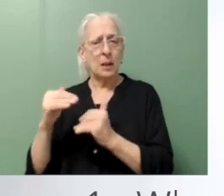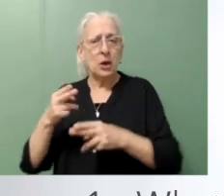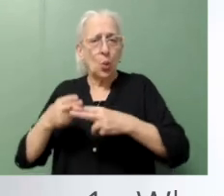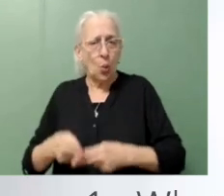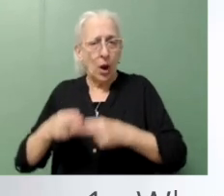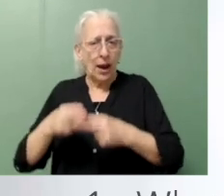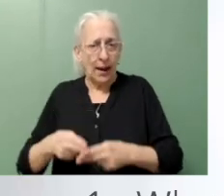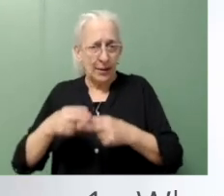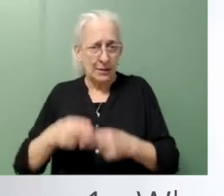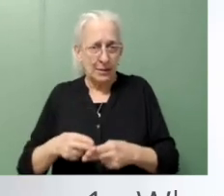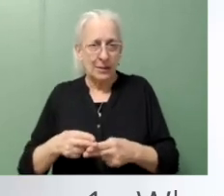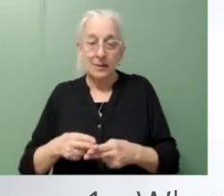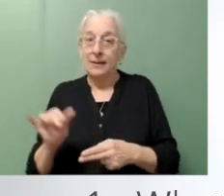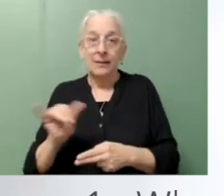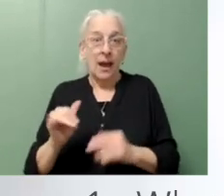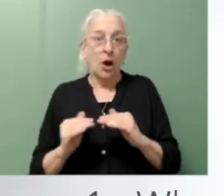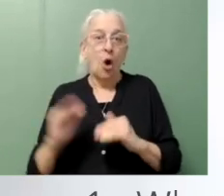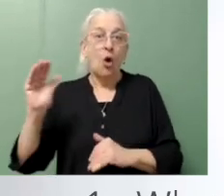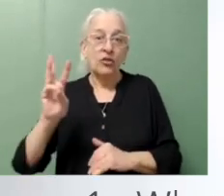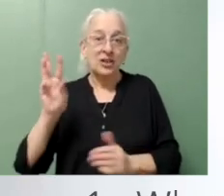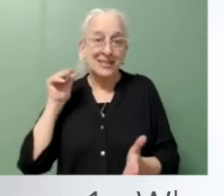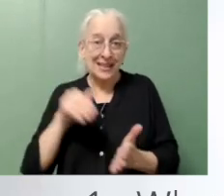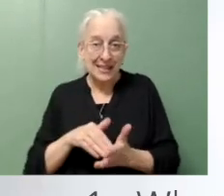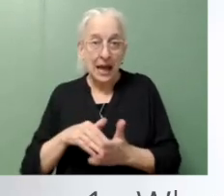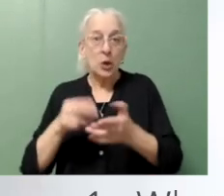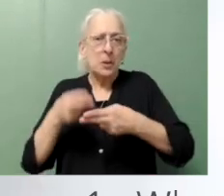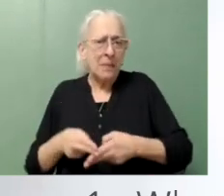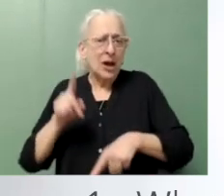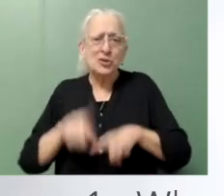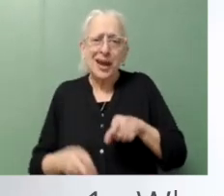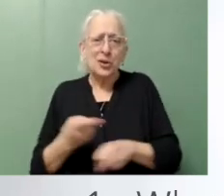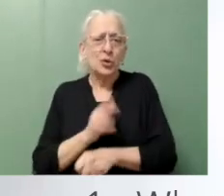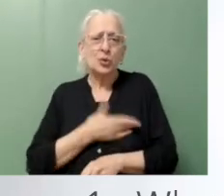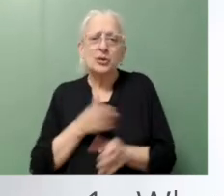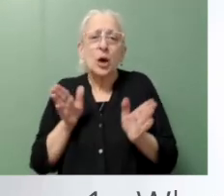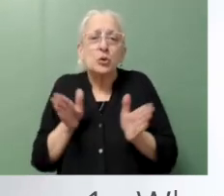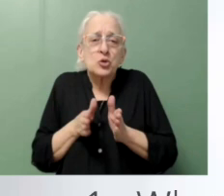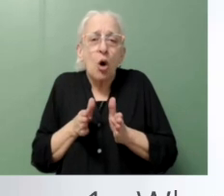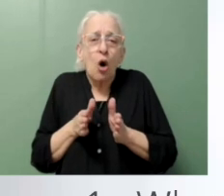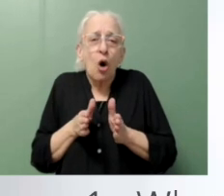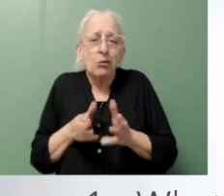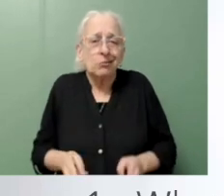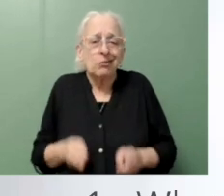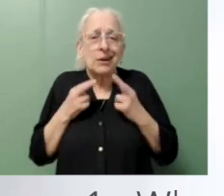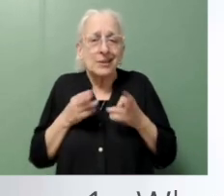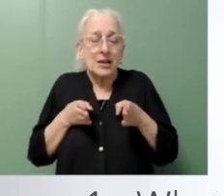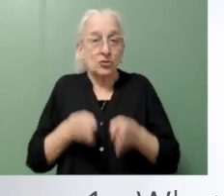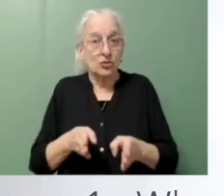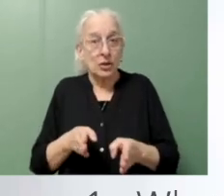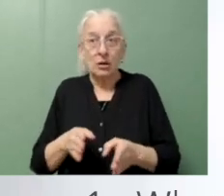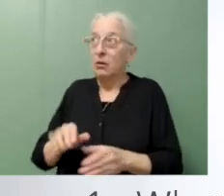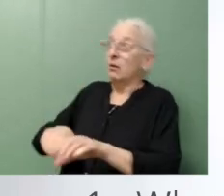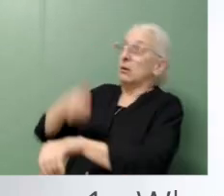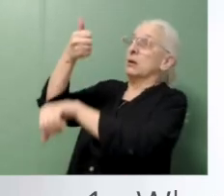trucks. Let's say trucks over 6,000 pounds cannot use this small residential street, but putting a sign is one thing and enforcing it Mhm. quite